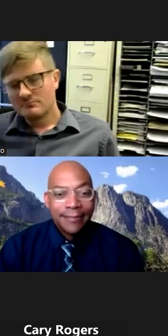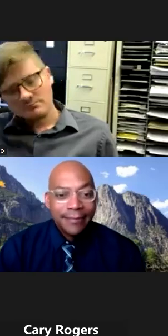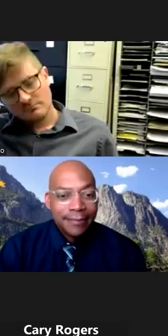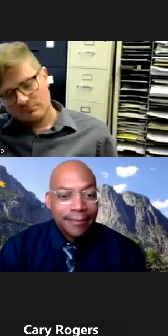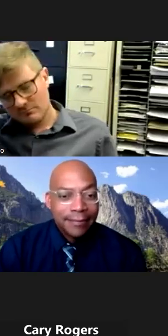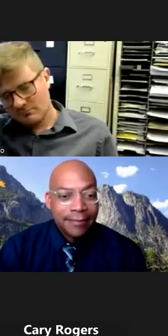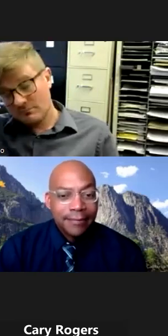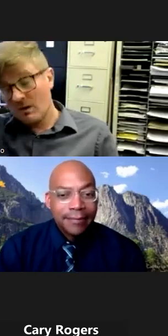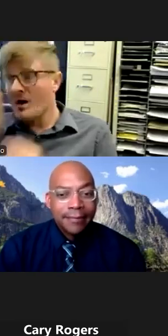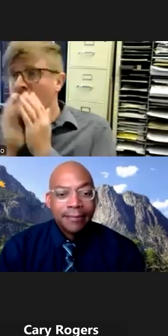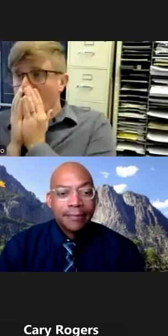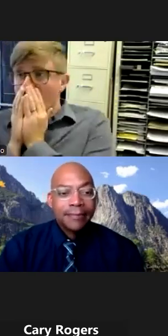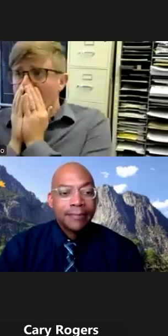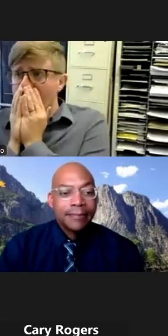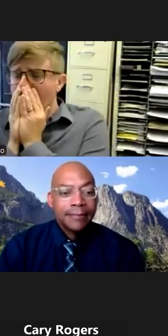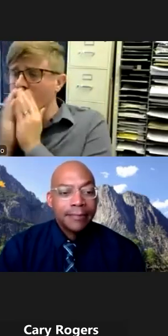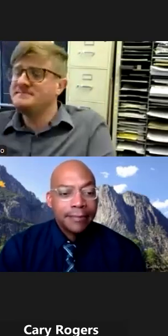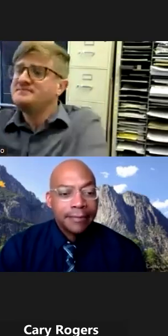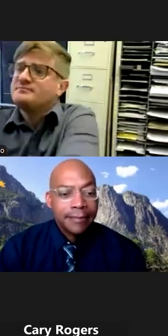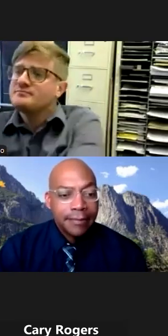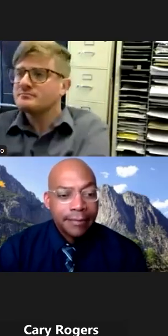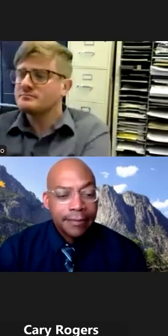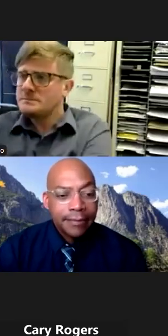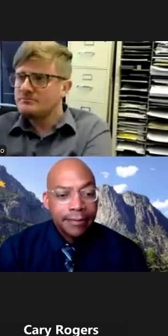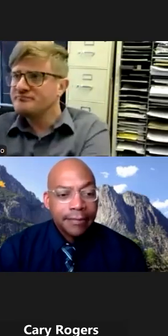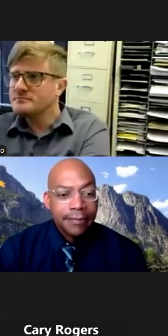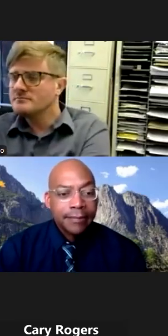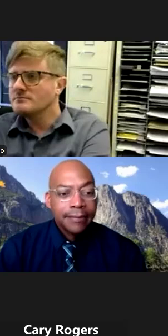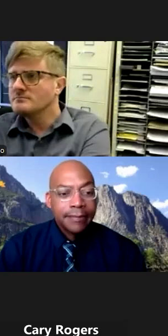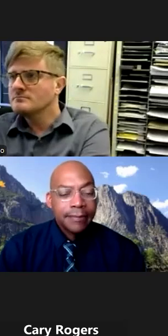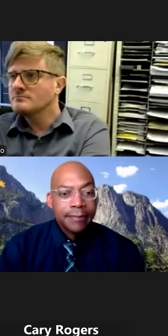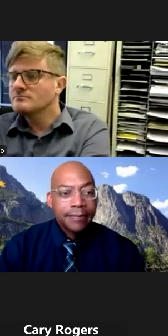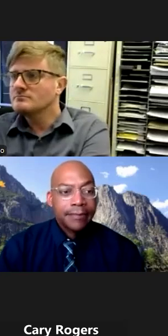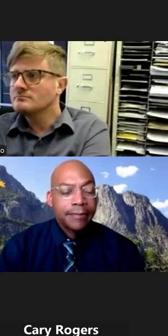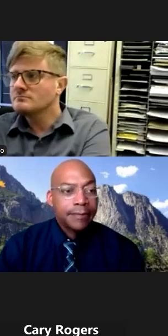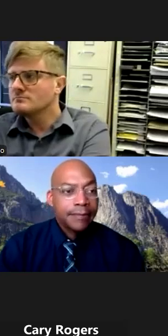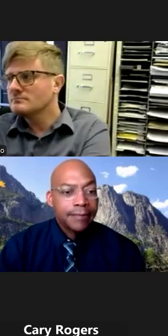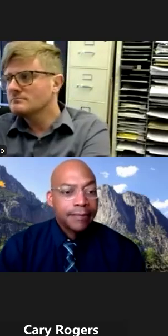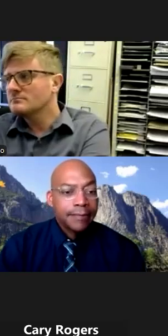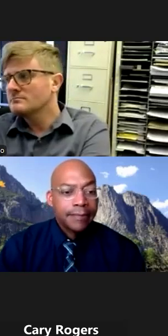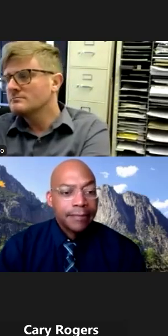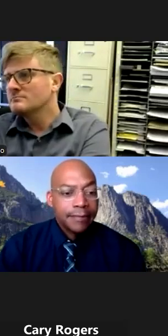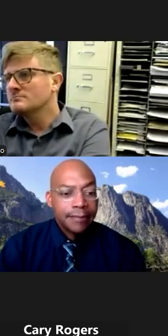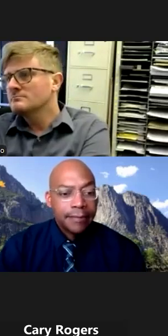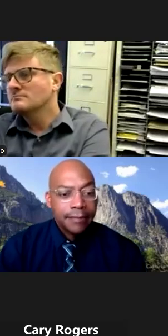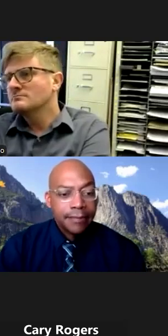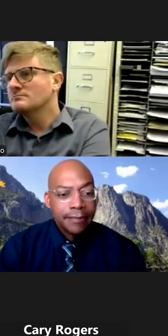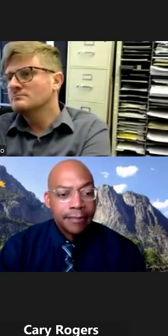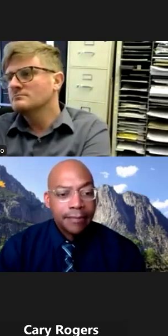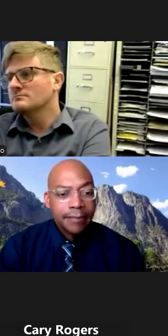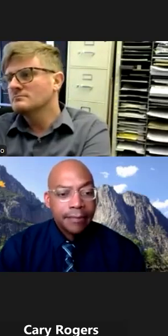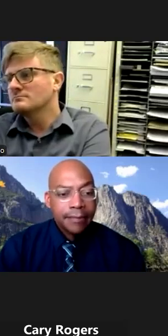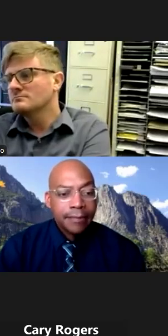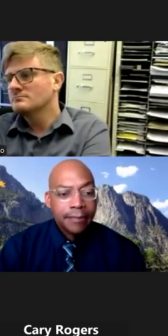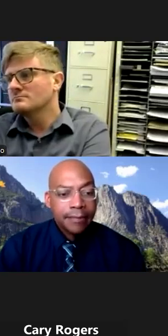of the concerns I have, I also, we have similar discussions at the Commission on Aging. And